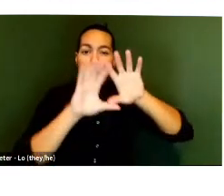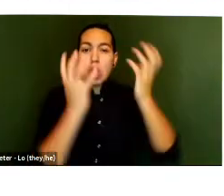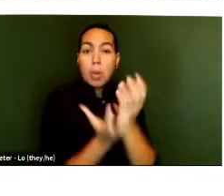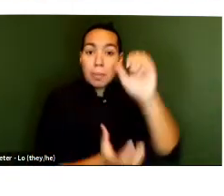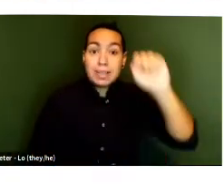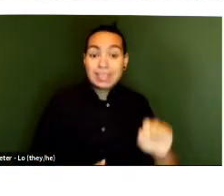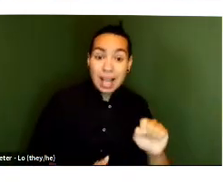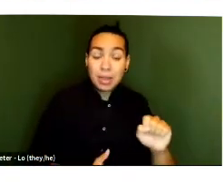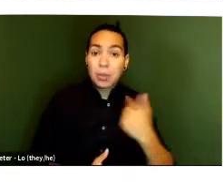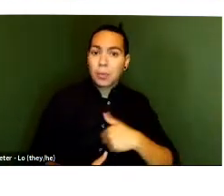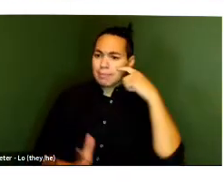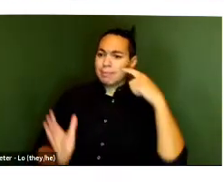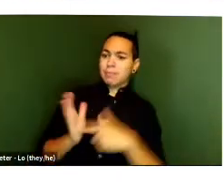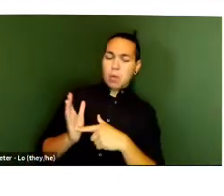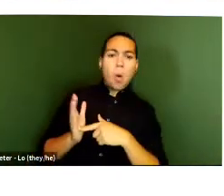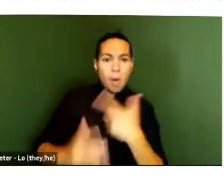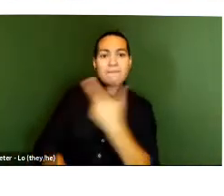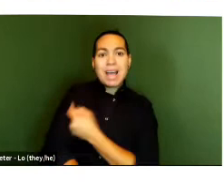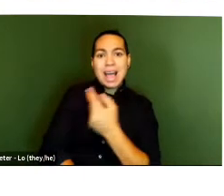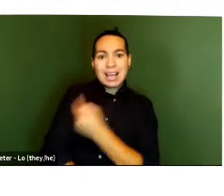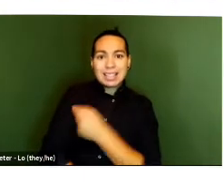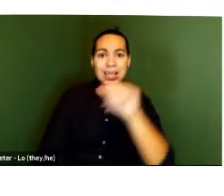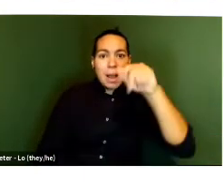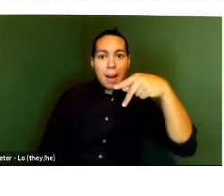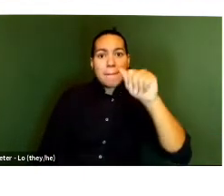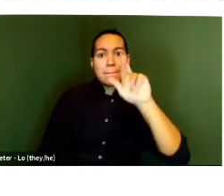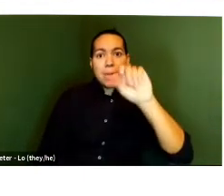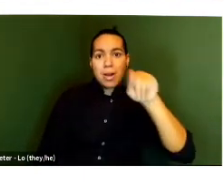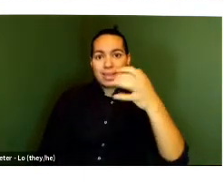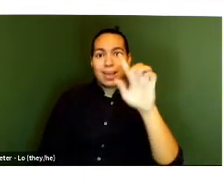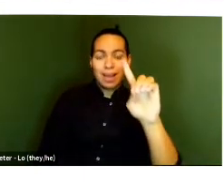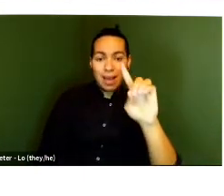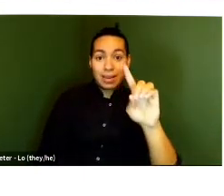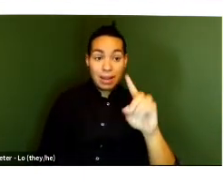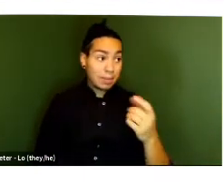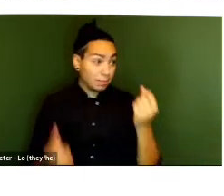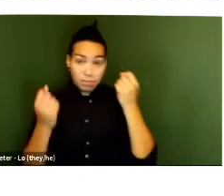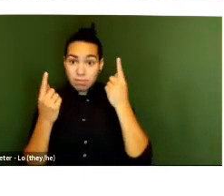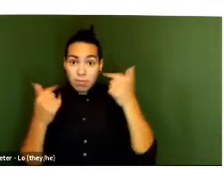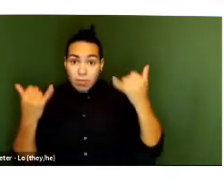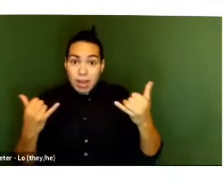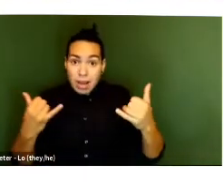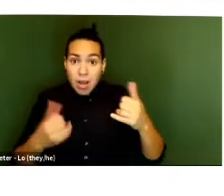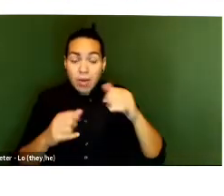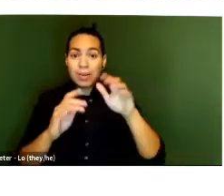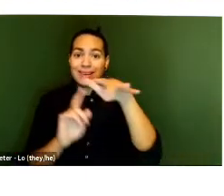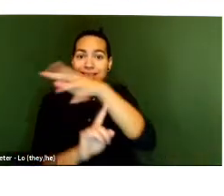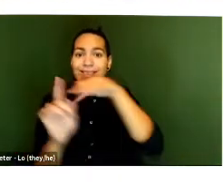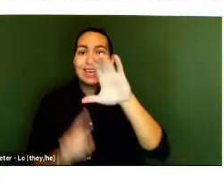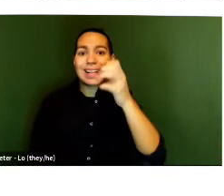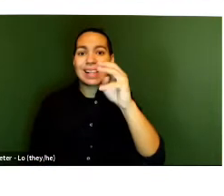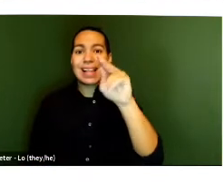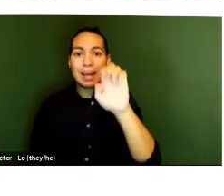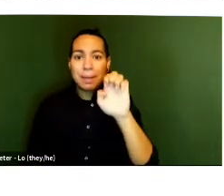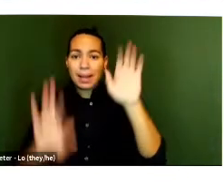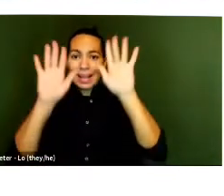apartheid. And regarding environmental crises, you know, we're in the middle of Climate Week right now. So Black people often live in